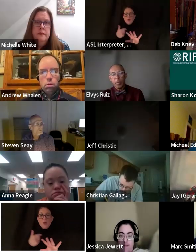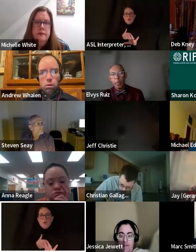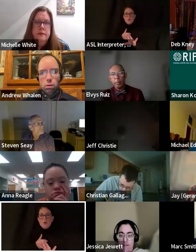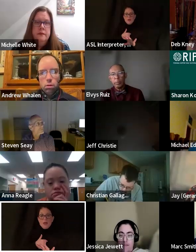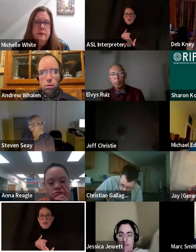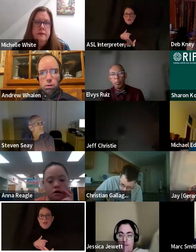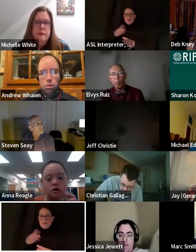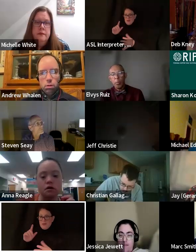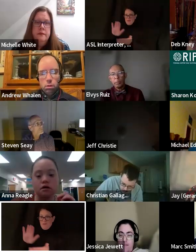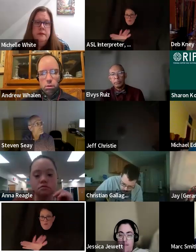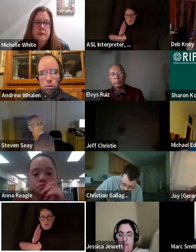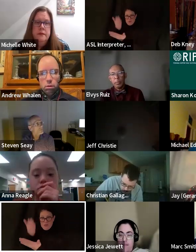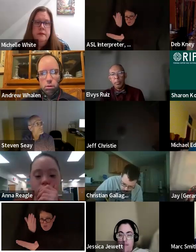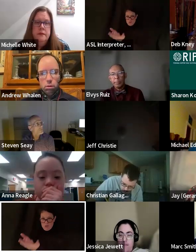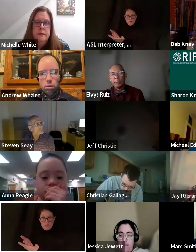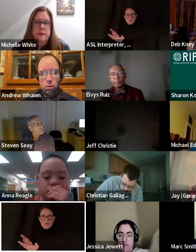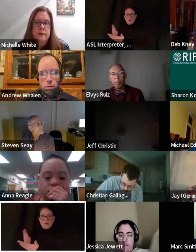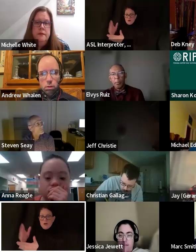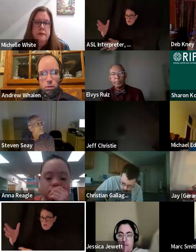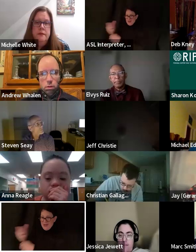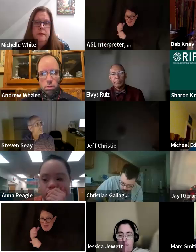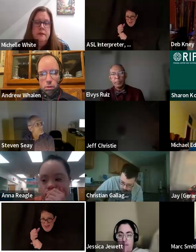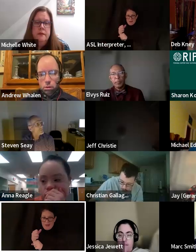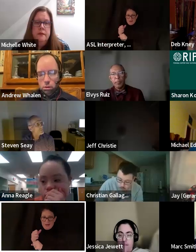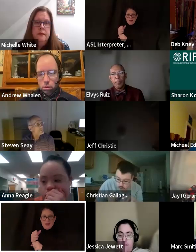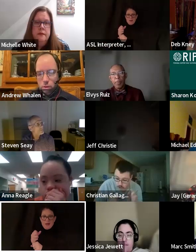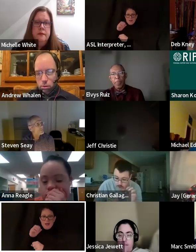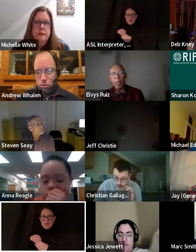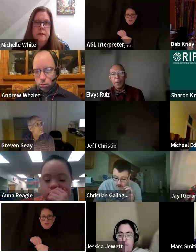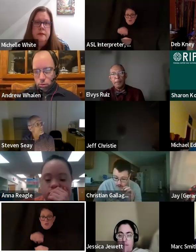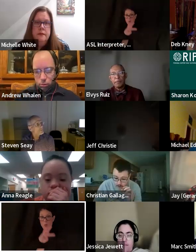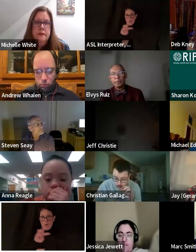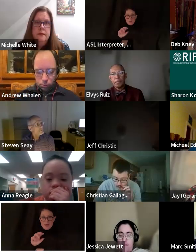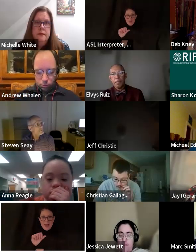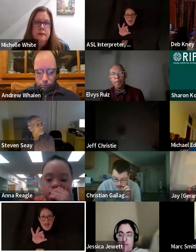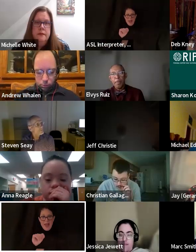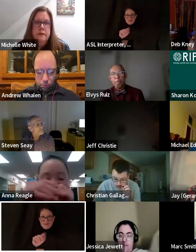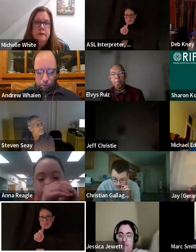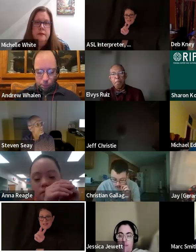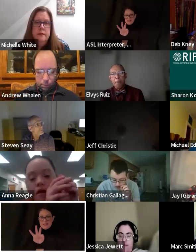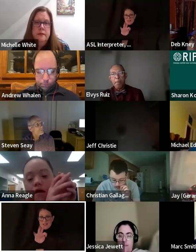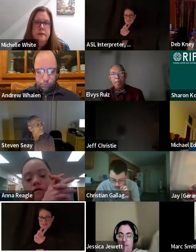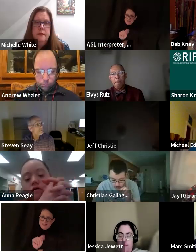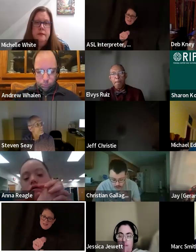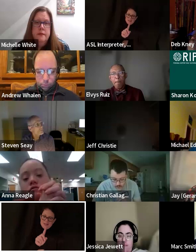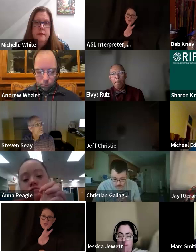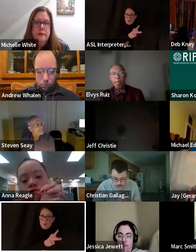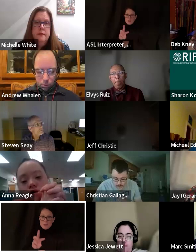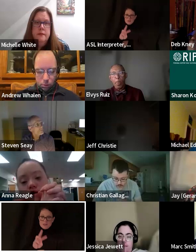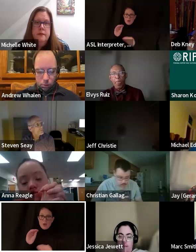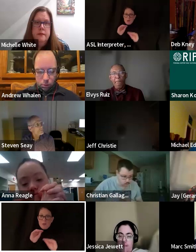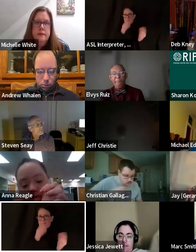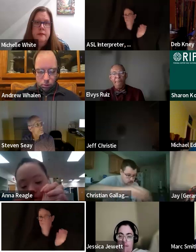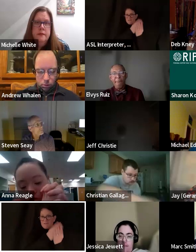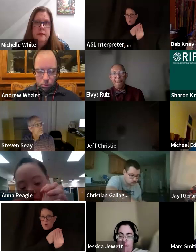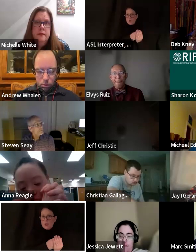those attestation forms into that Ask DD website, we are putting them in a folder, and where